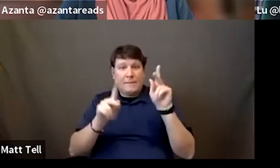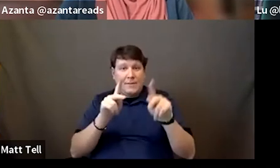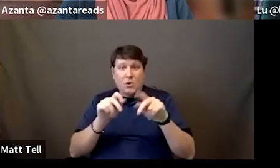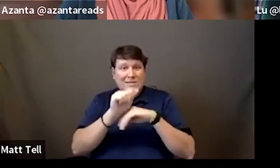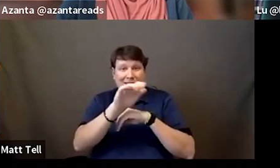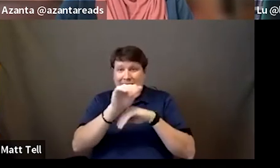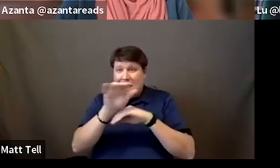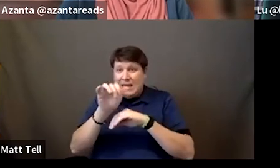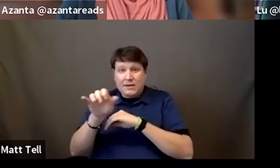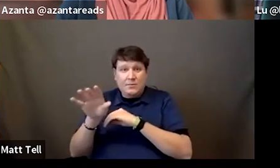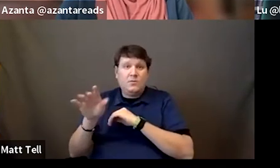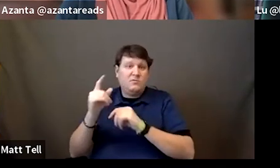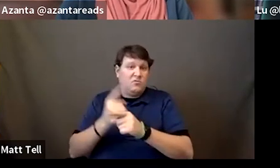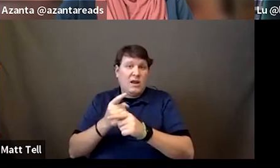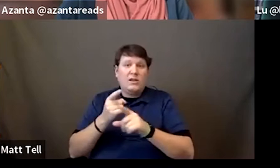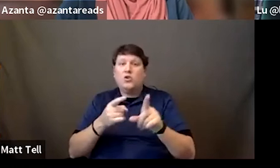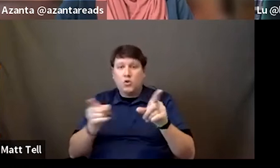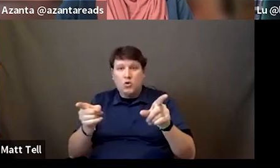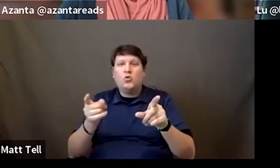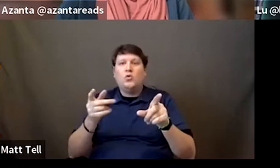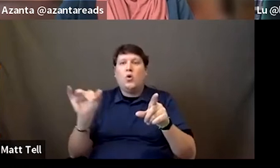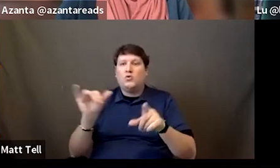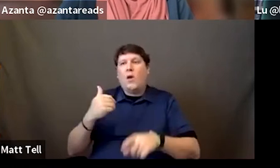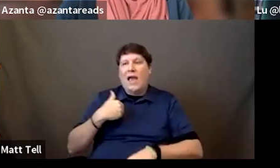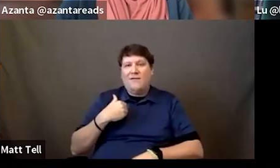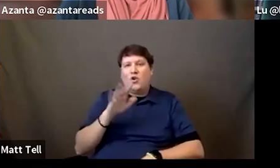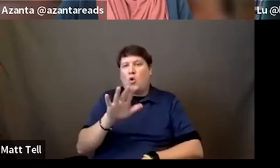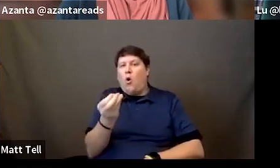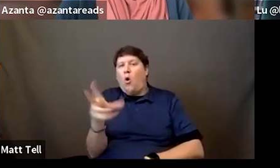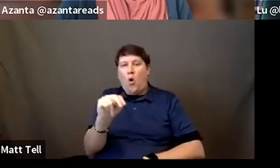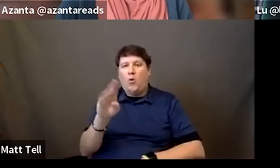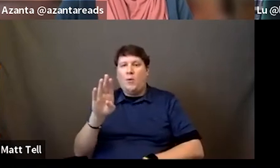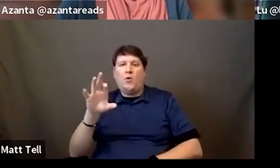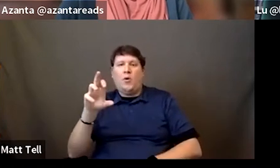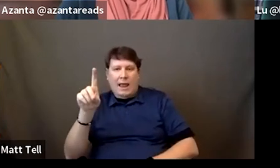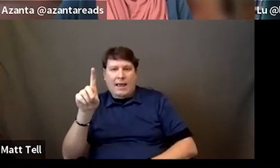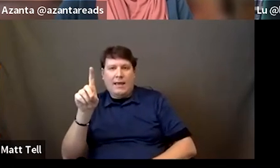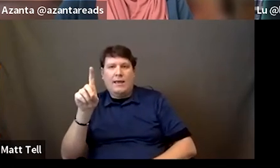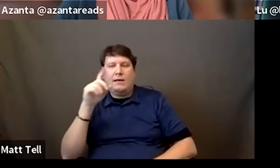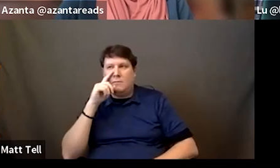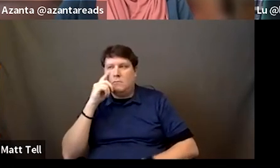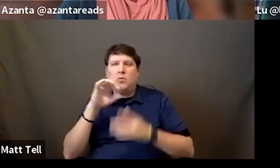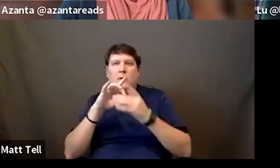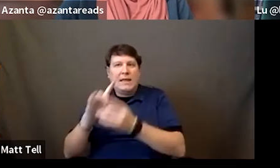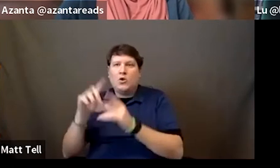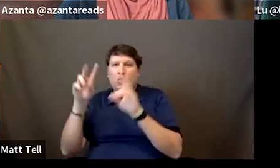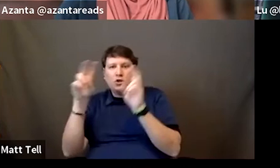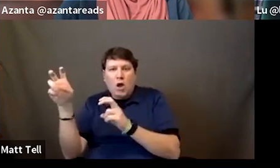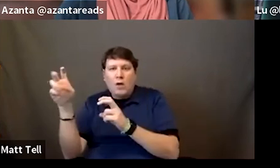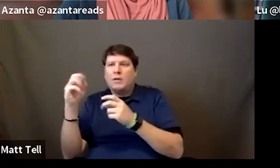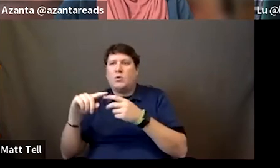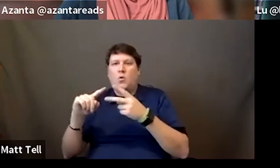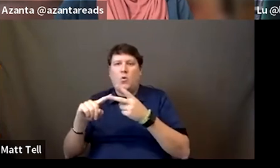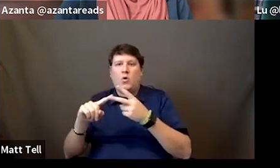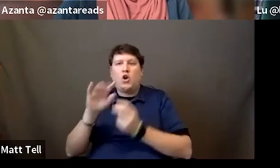brand and stuff, and each one of you has their own unique brand, whether it's, you know, through the genre, but also your personalities and